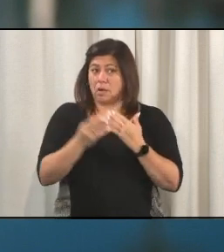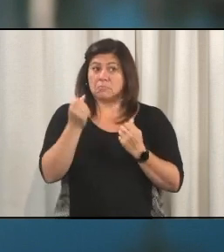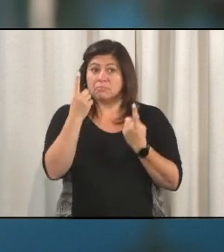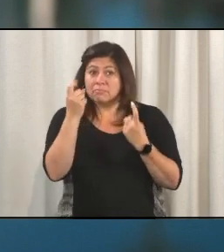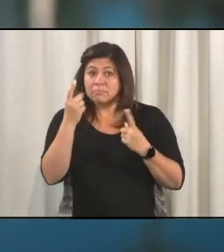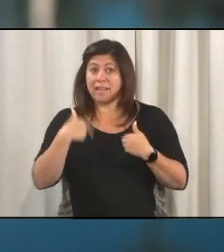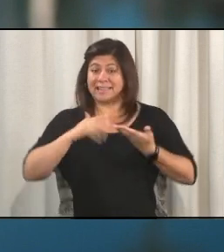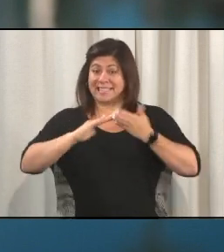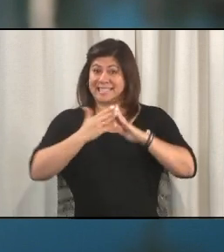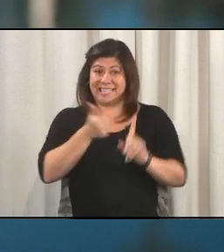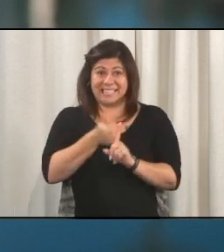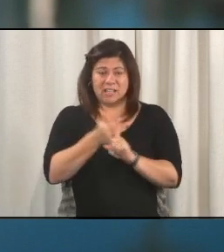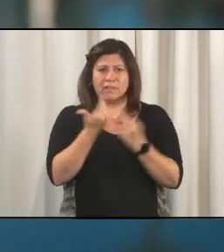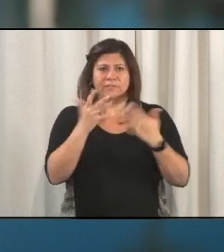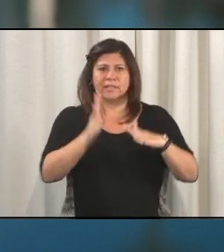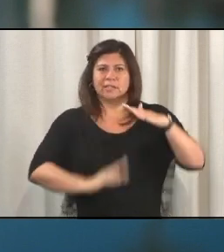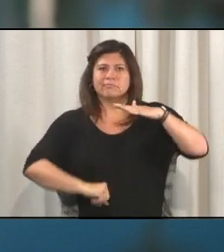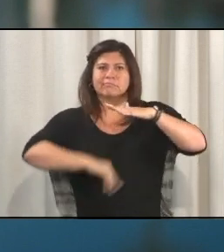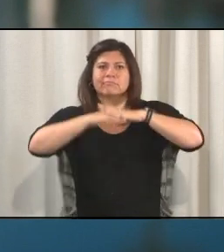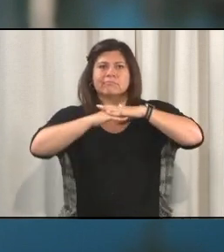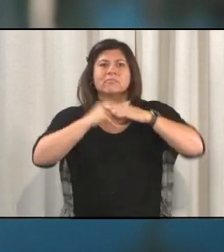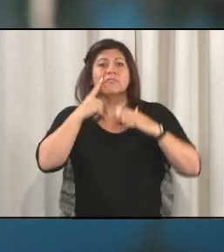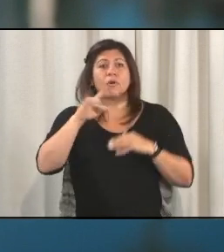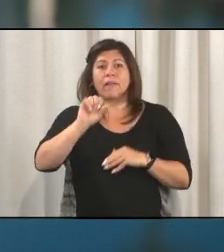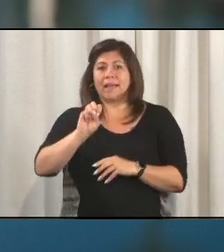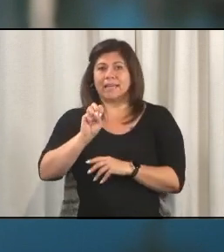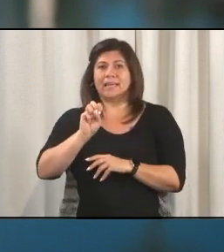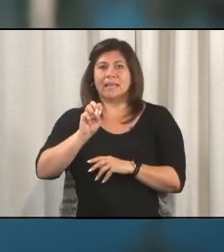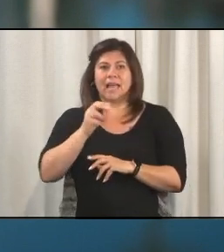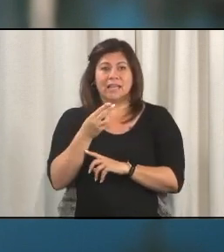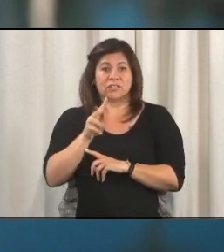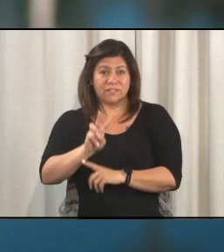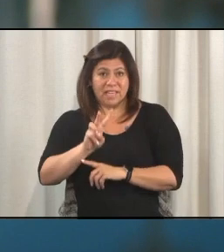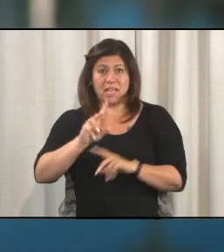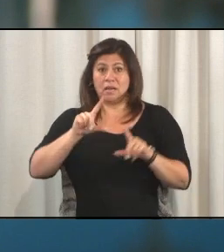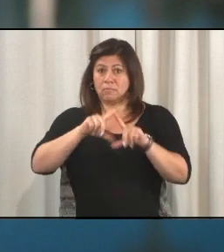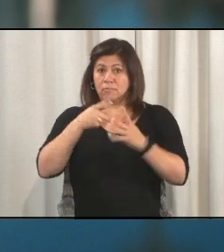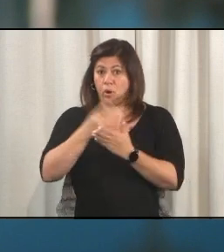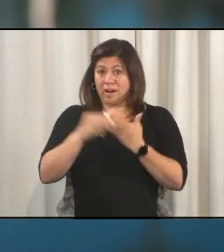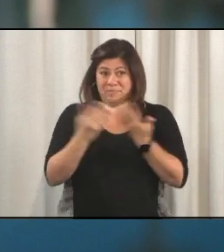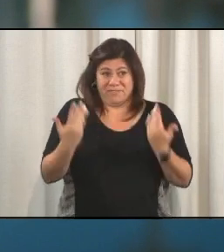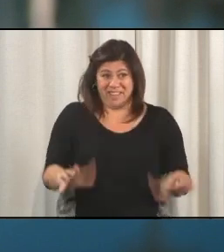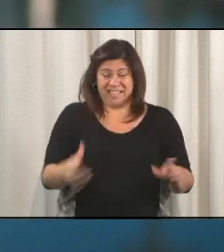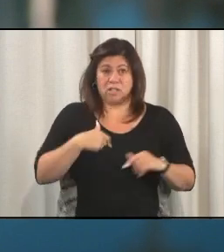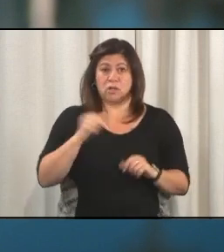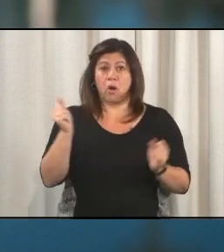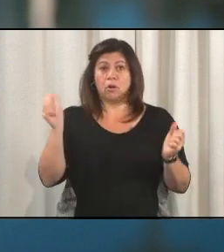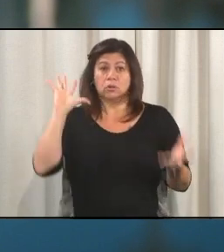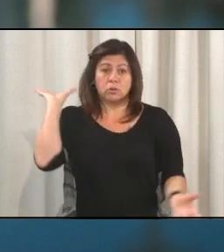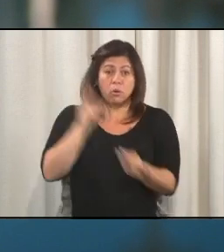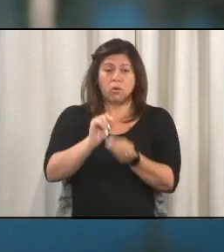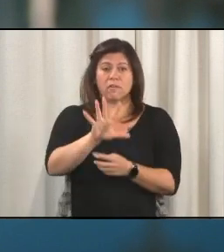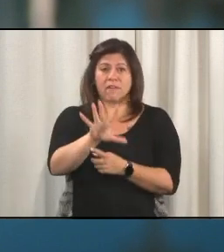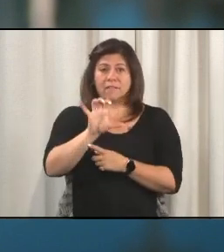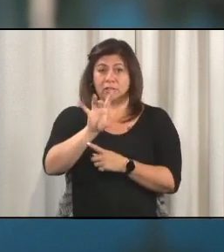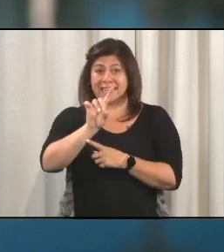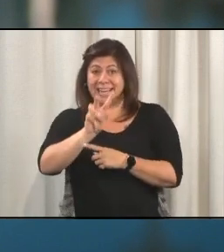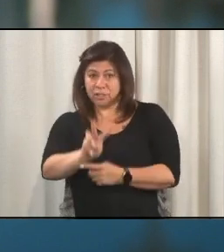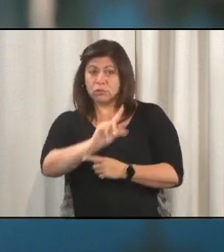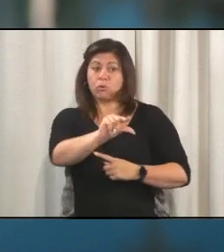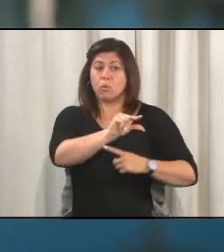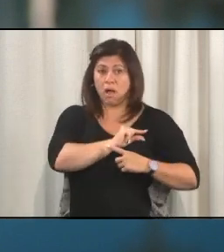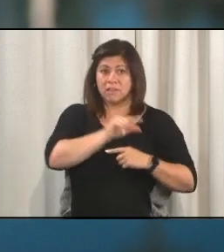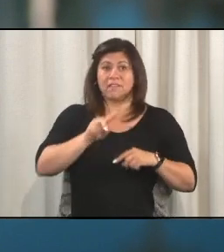maximum occupancy for its EHV program, and that we have committed all 582 qualifying